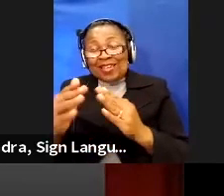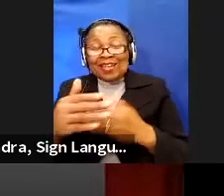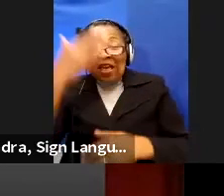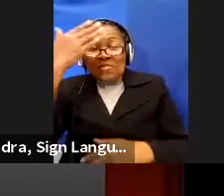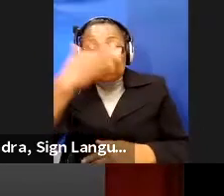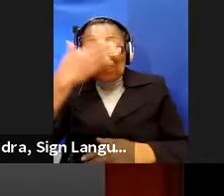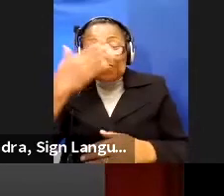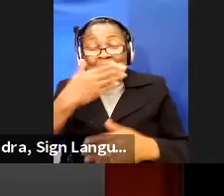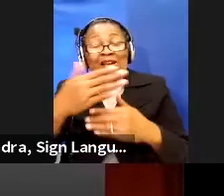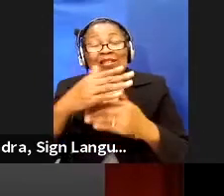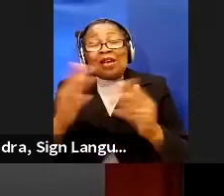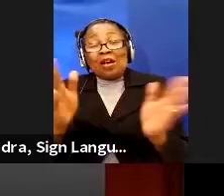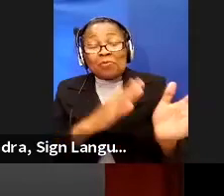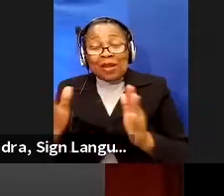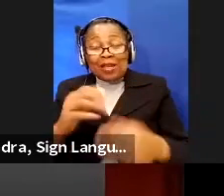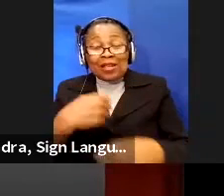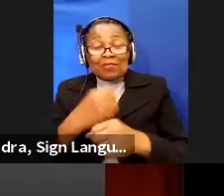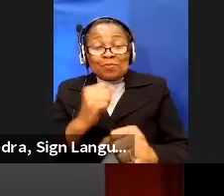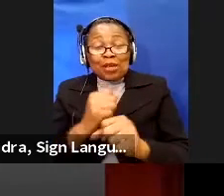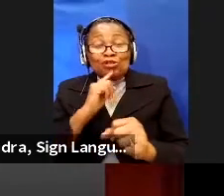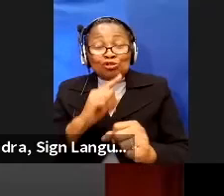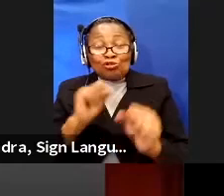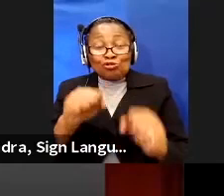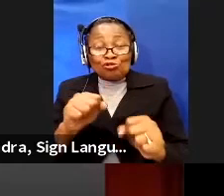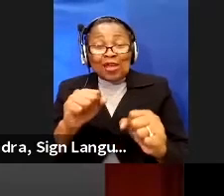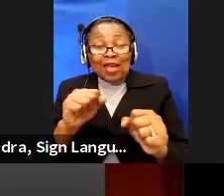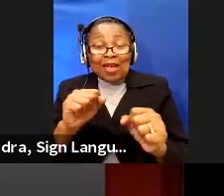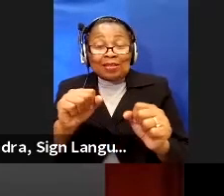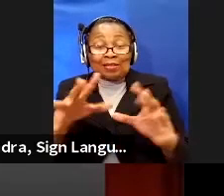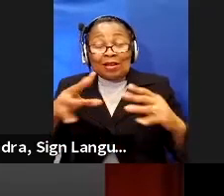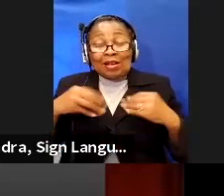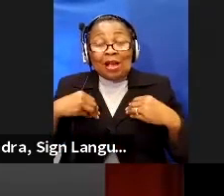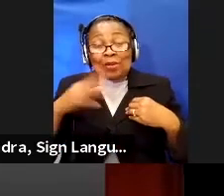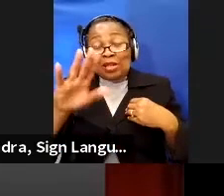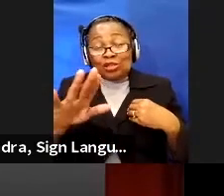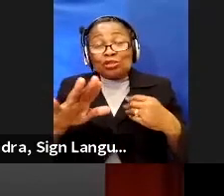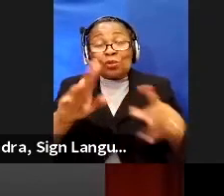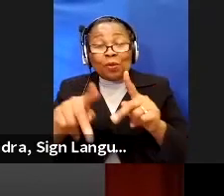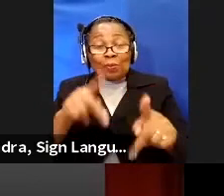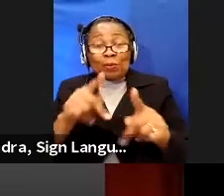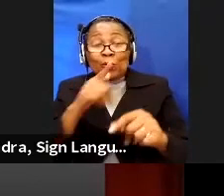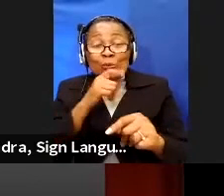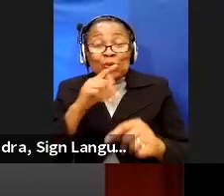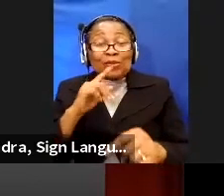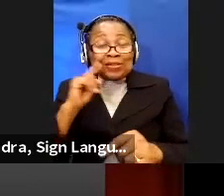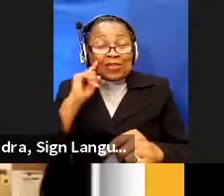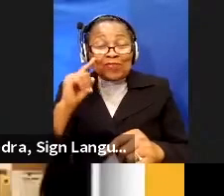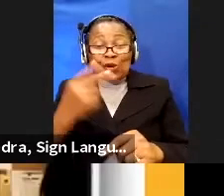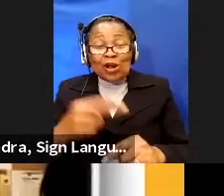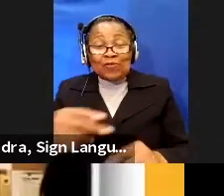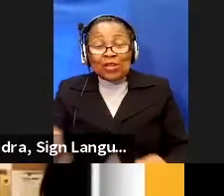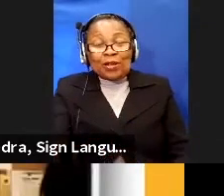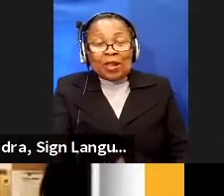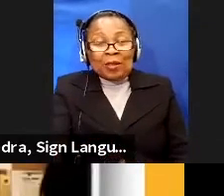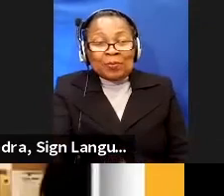planning to making sure that you can accommodate your patrons that are deaf or hard of hearing. Next slide. So a